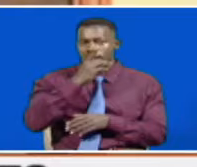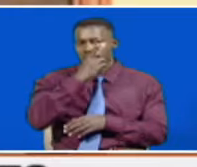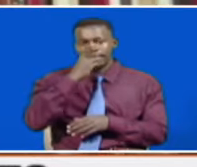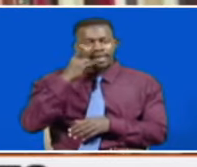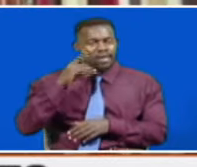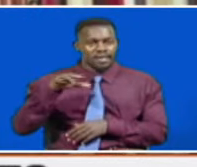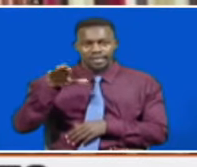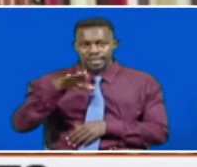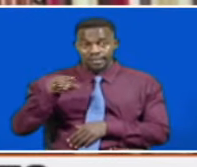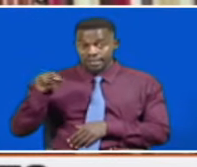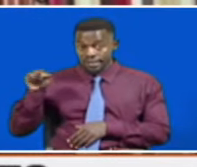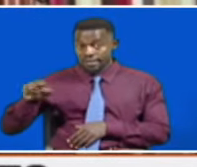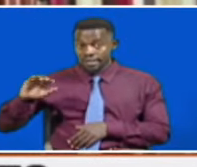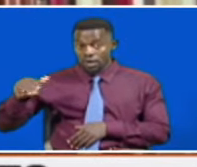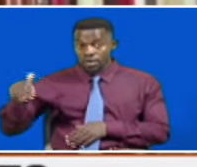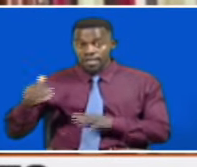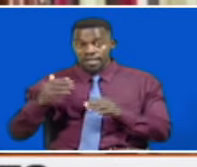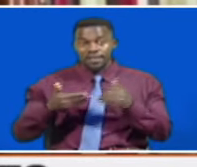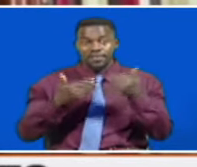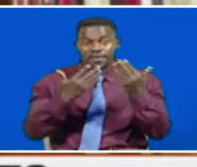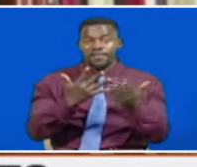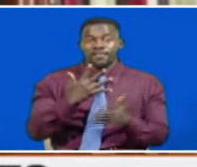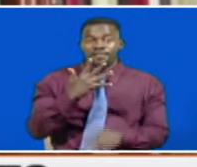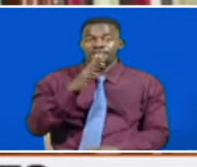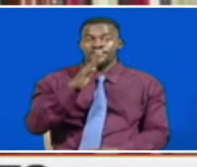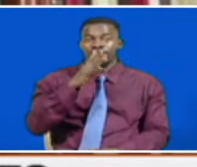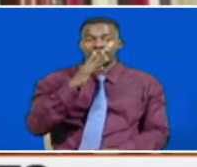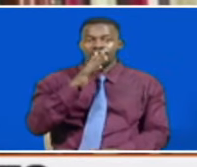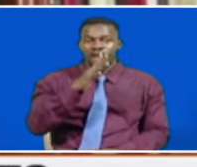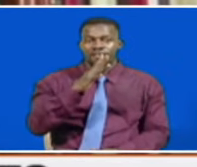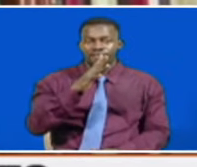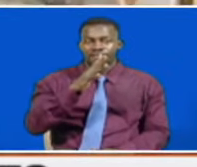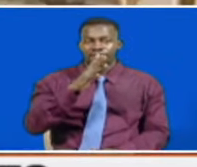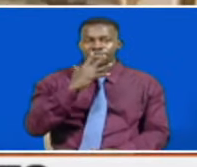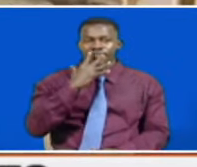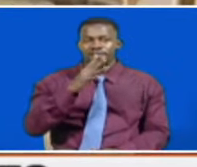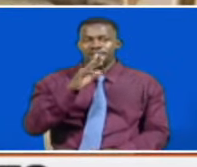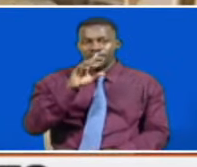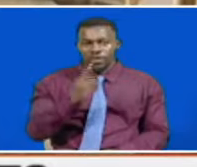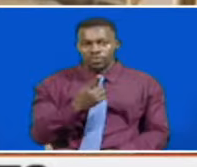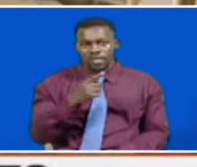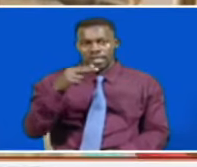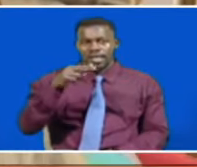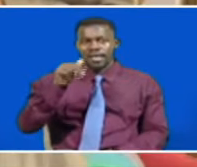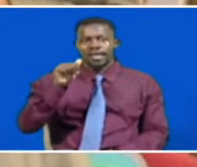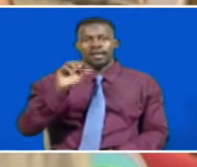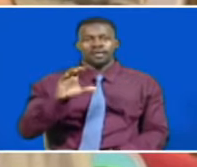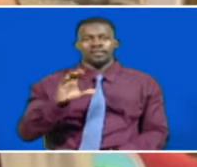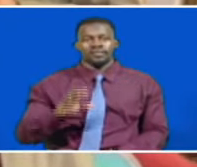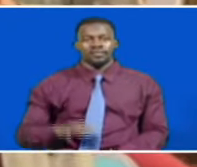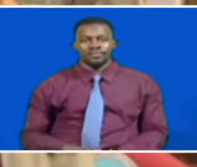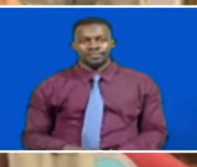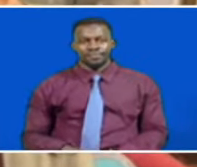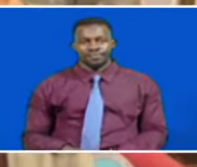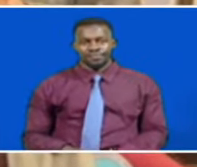has donated 5,000 acres of land to facilitate the program. Clement